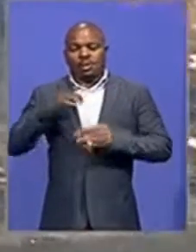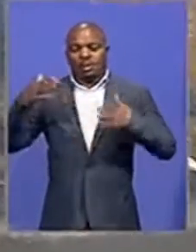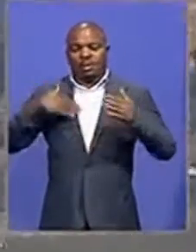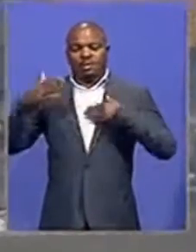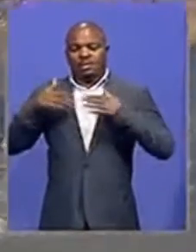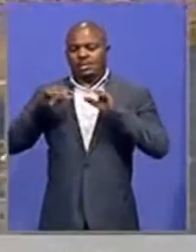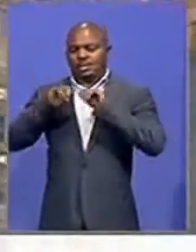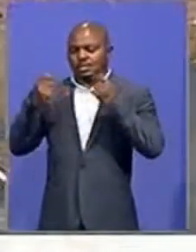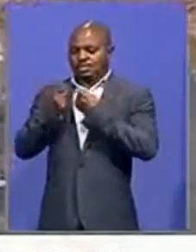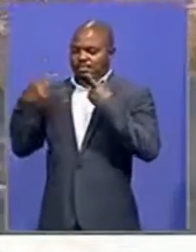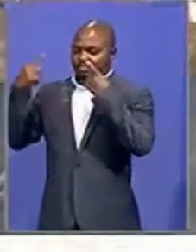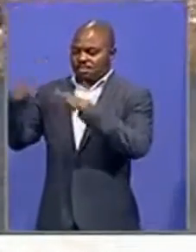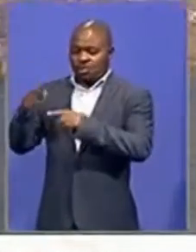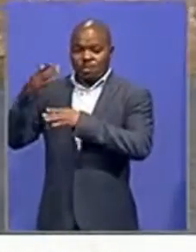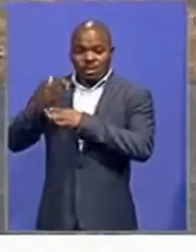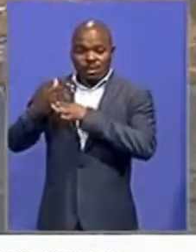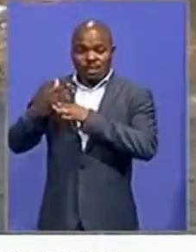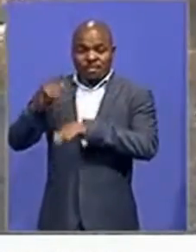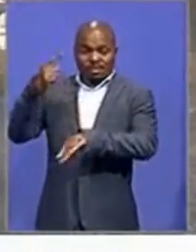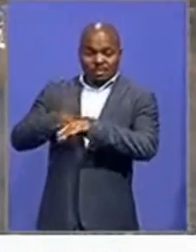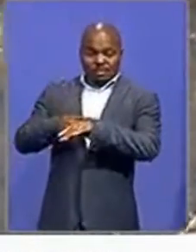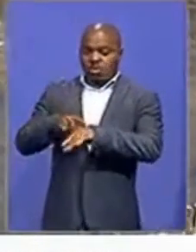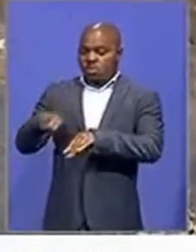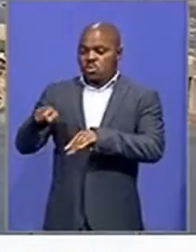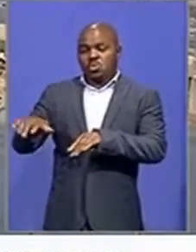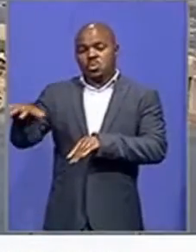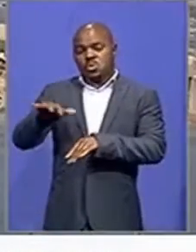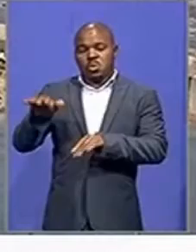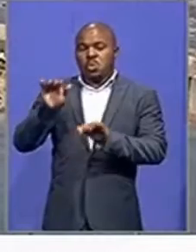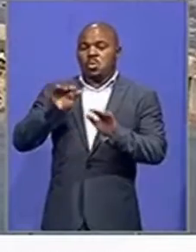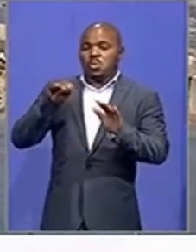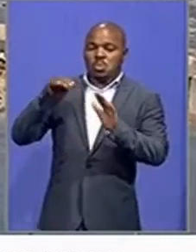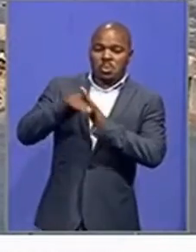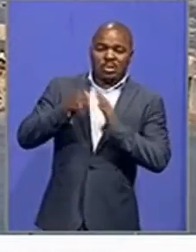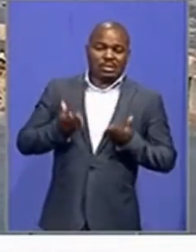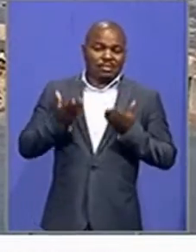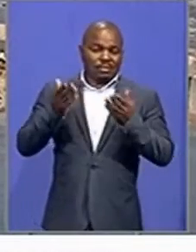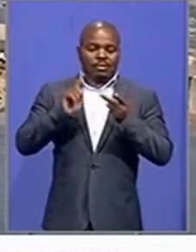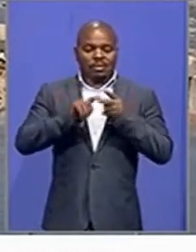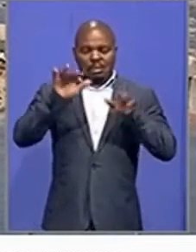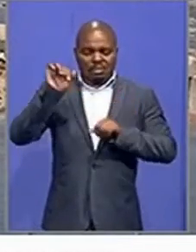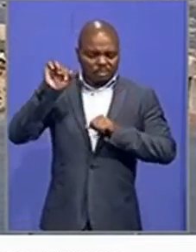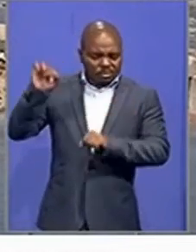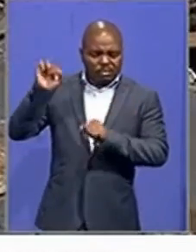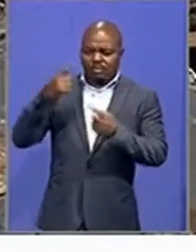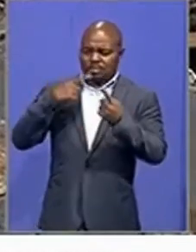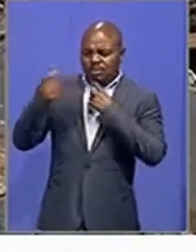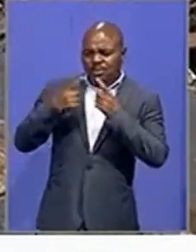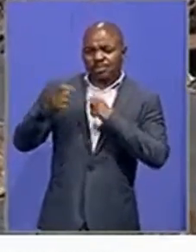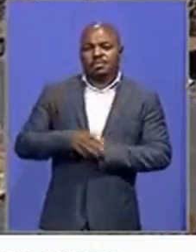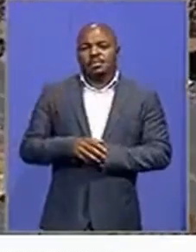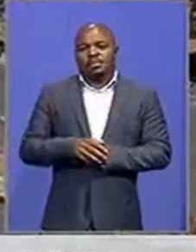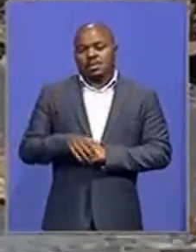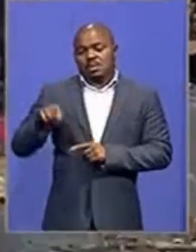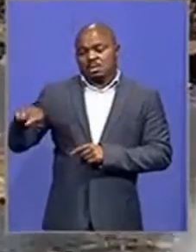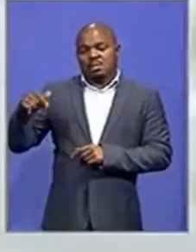kena tshebetsong. Phumantsho ya ditshebeletso ile ya hlepha ho baahi ba ileng ba hwanta ho ipelaetsa. Masepala o